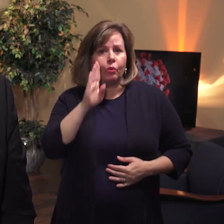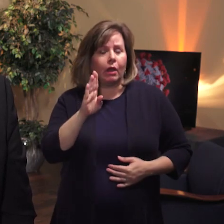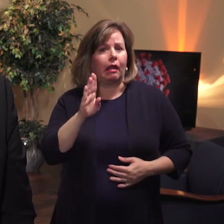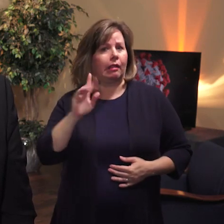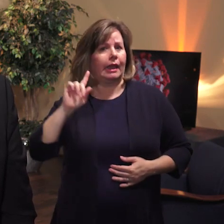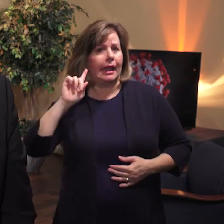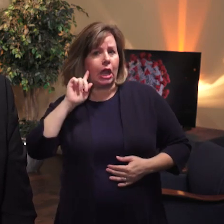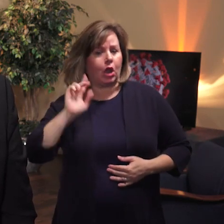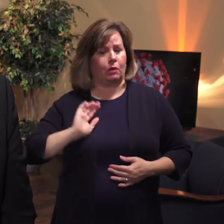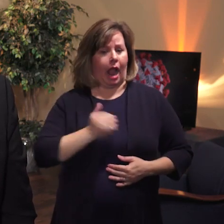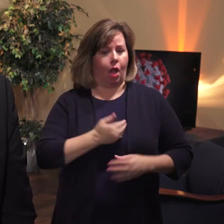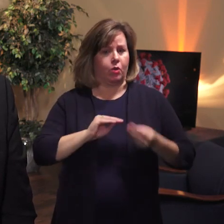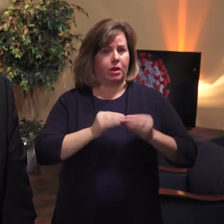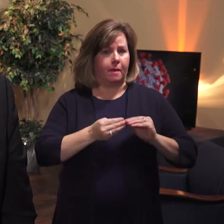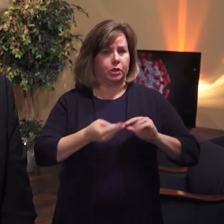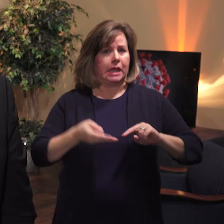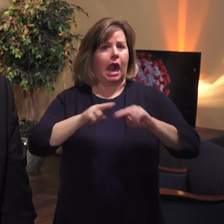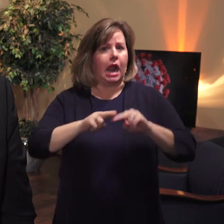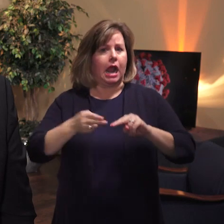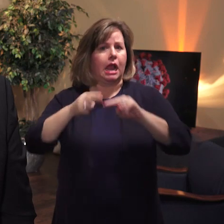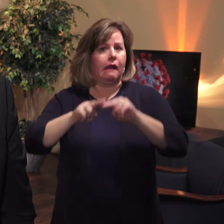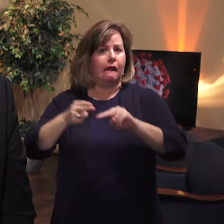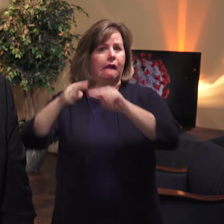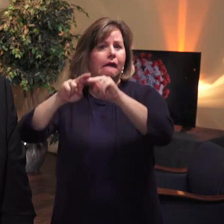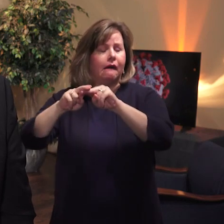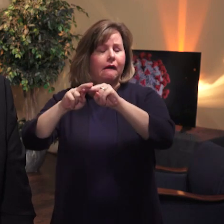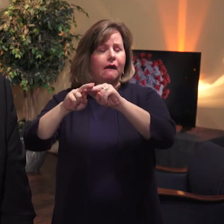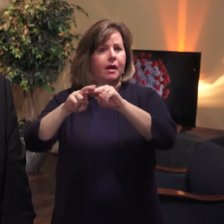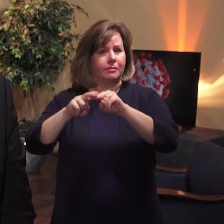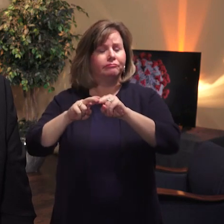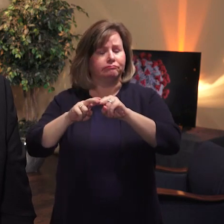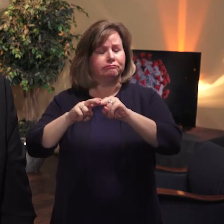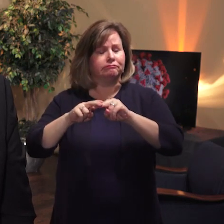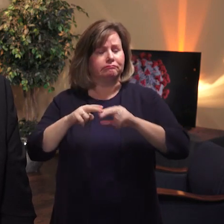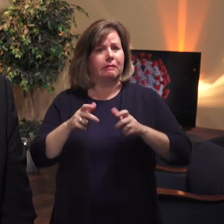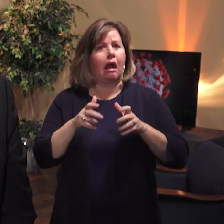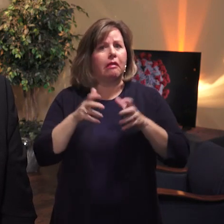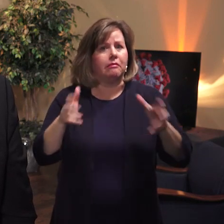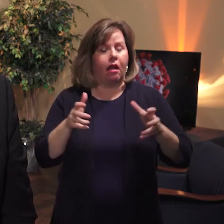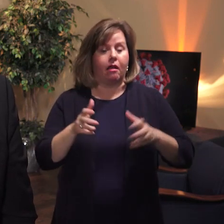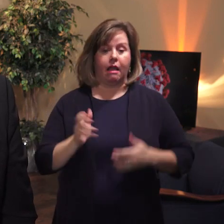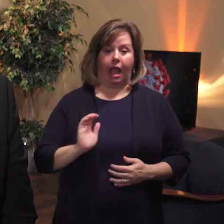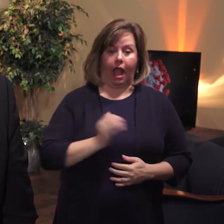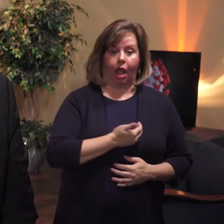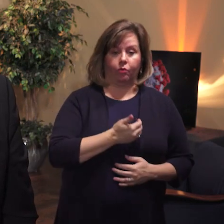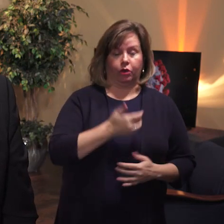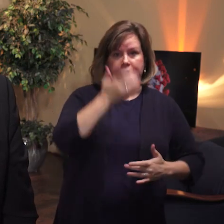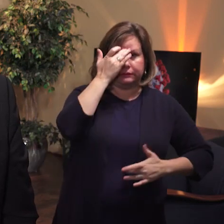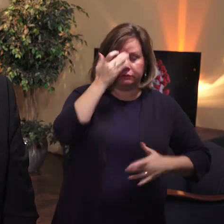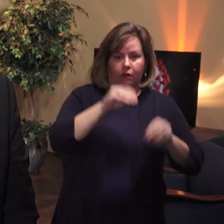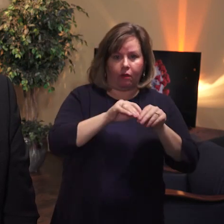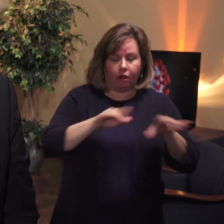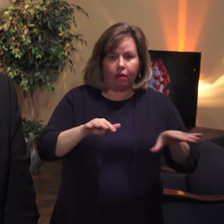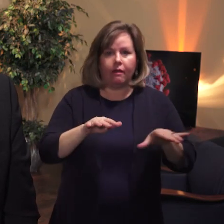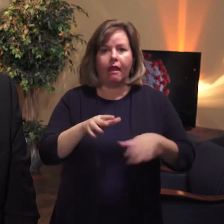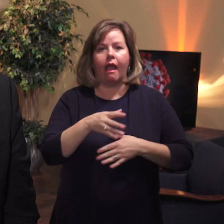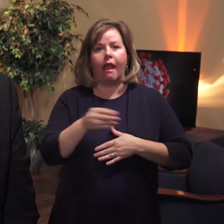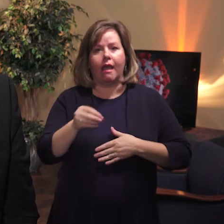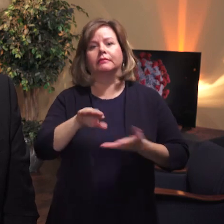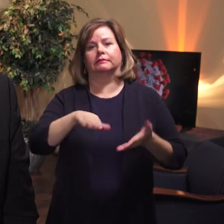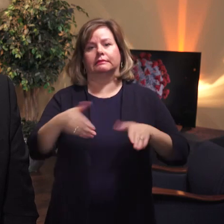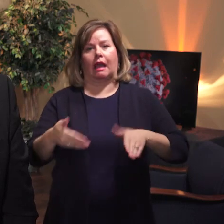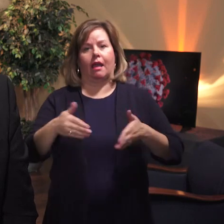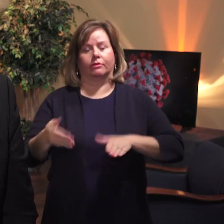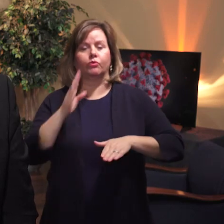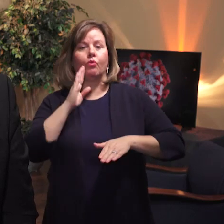about our numbers increasing dramatically, unfortunately. Both cases and deaths, I'm sure, are going to rise in the coming days. And we're